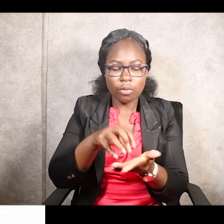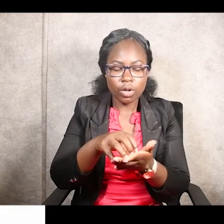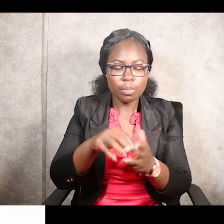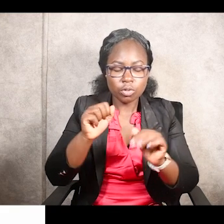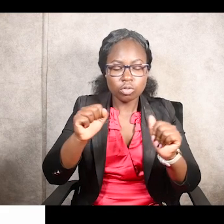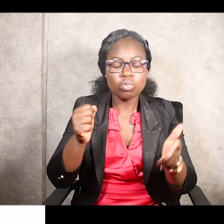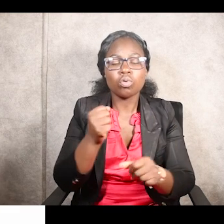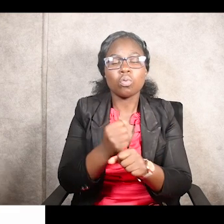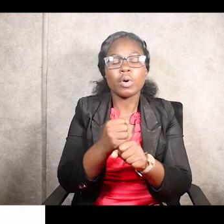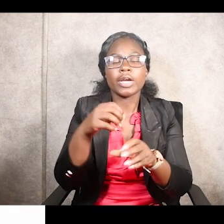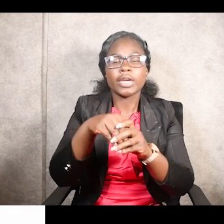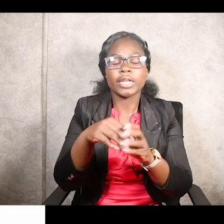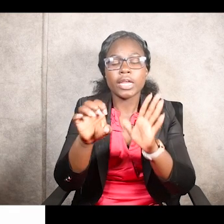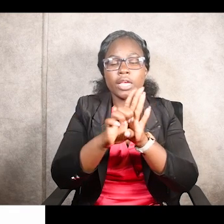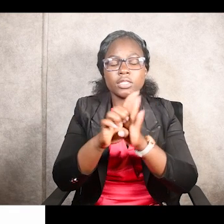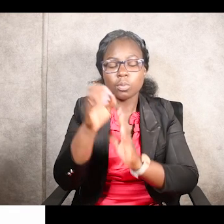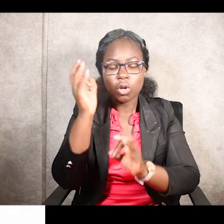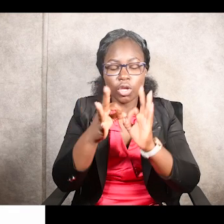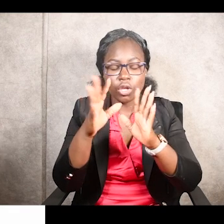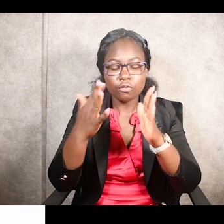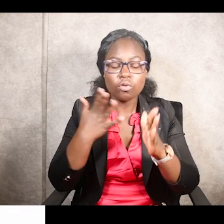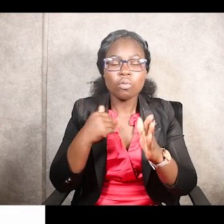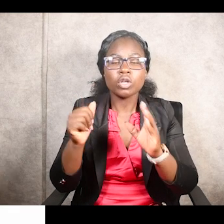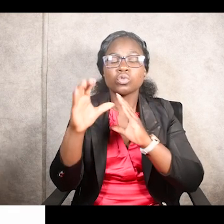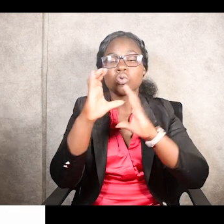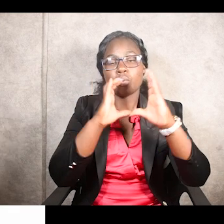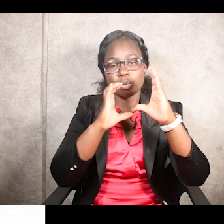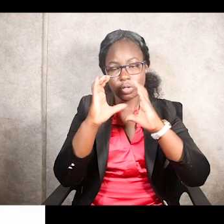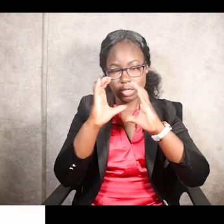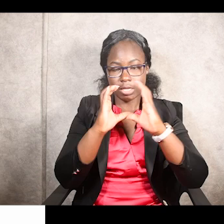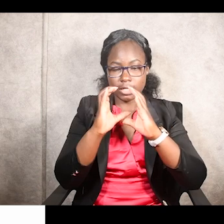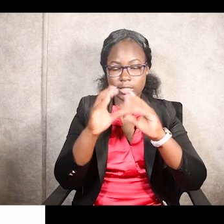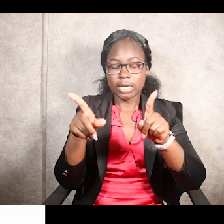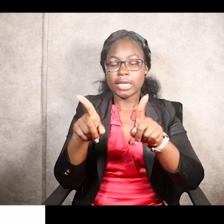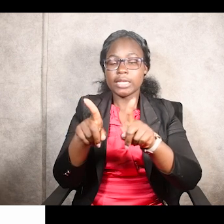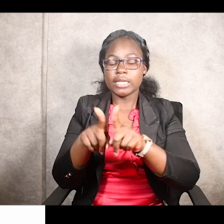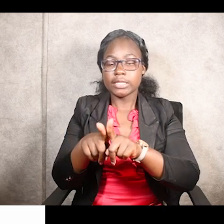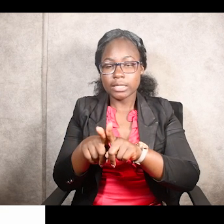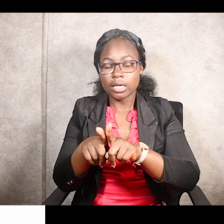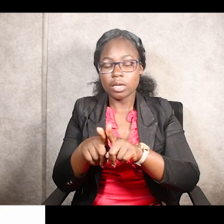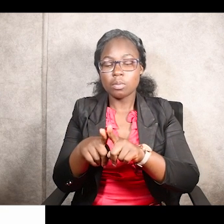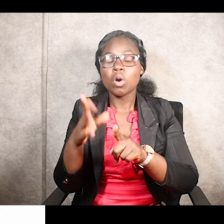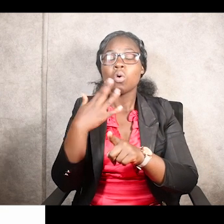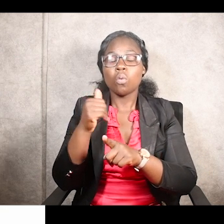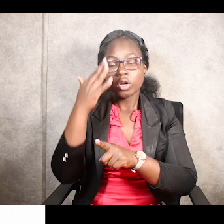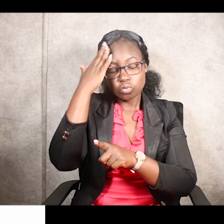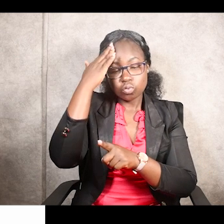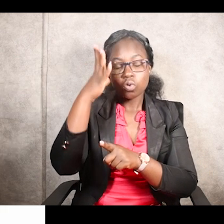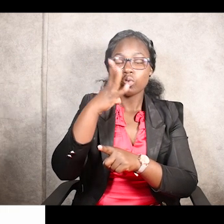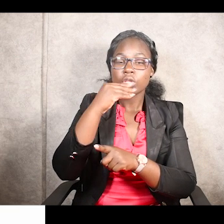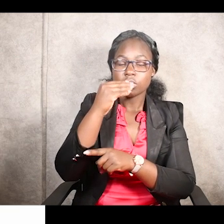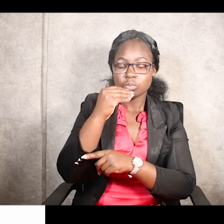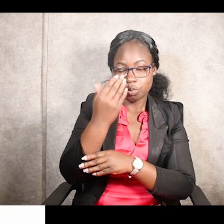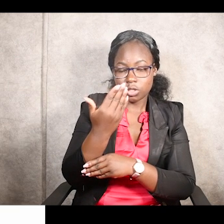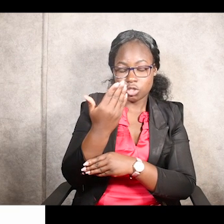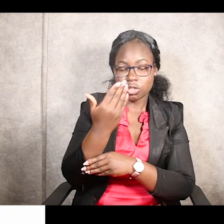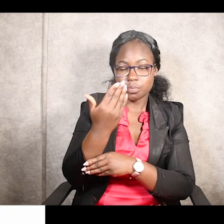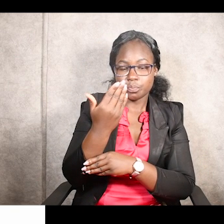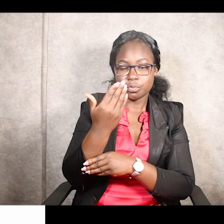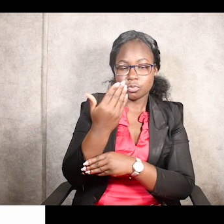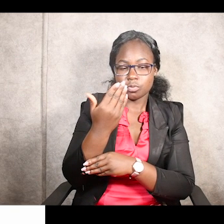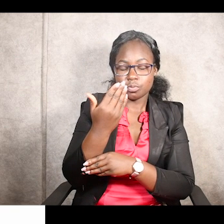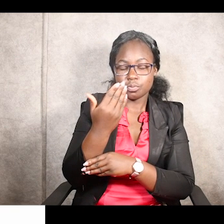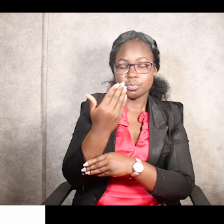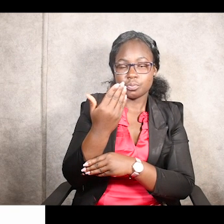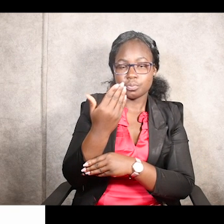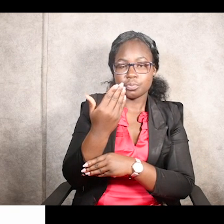in. For example, if you want to communicate and you want to recognize speech, you want to do speech recognition or